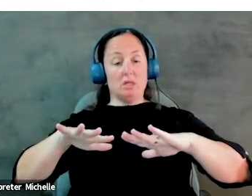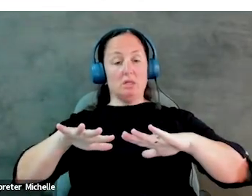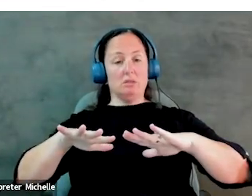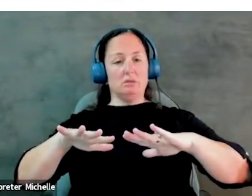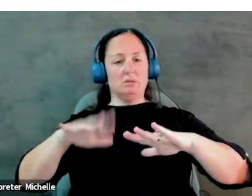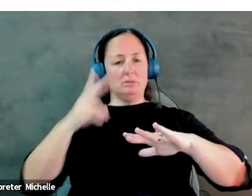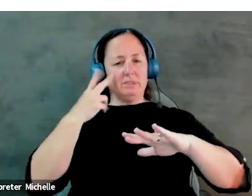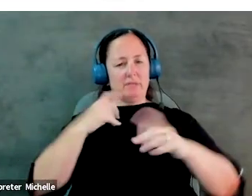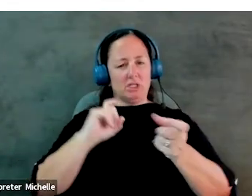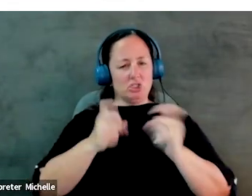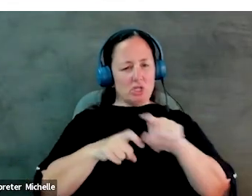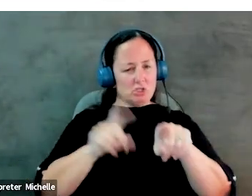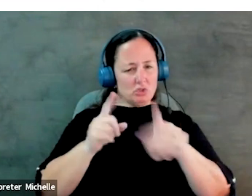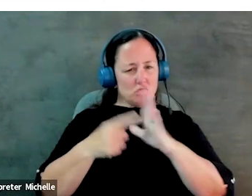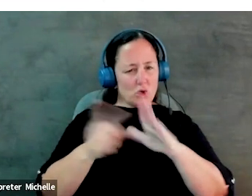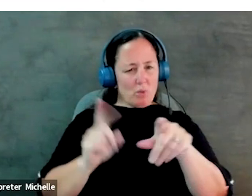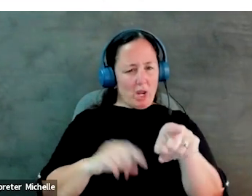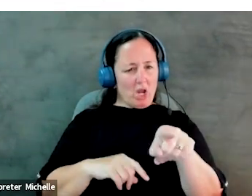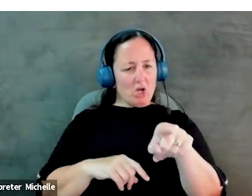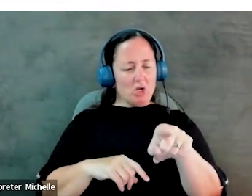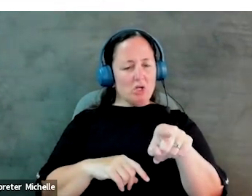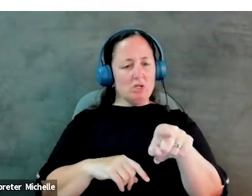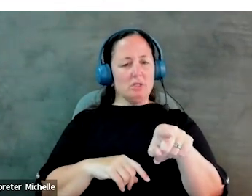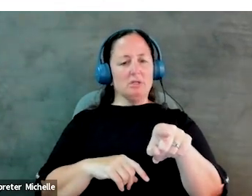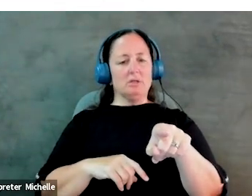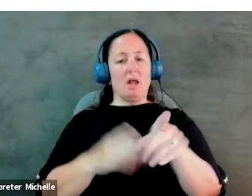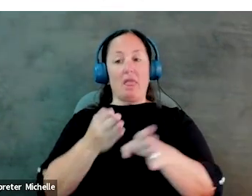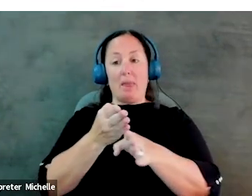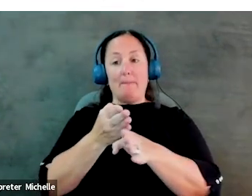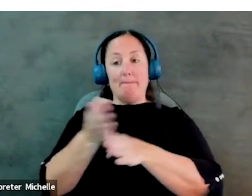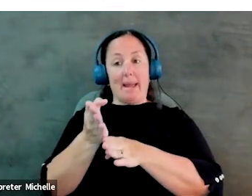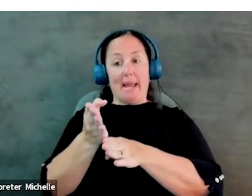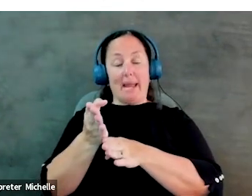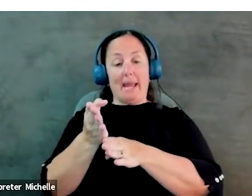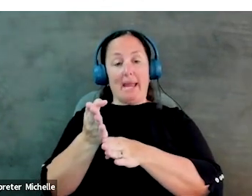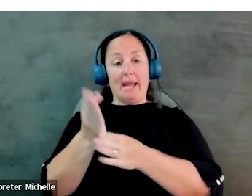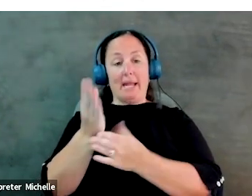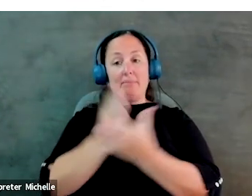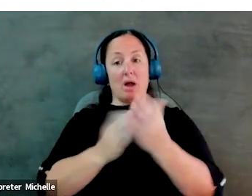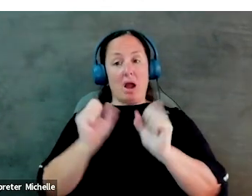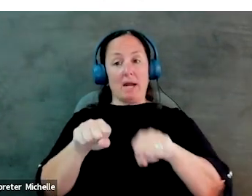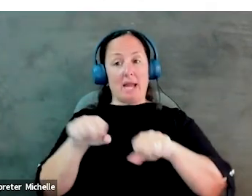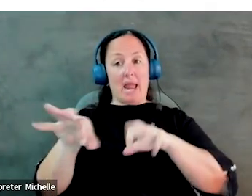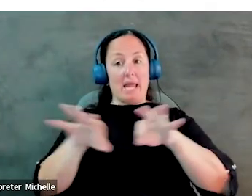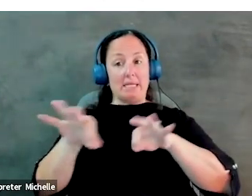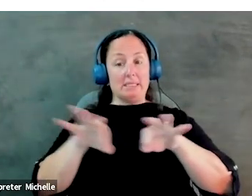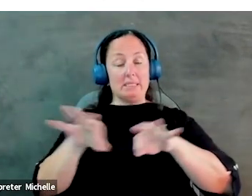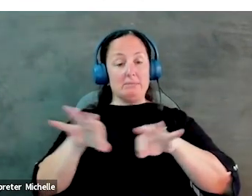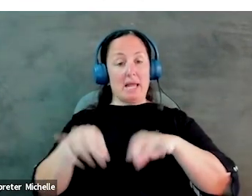let me see if I can change, if I can point it out here. They saw that the main variable that could